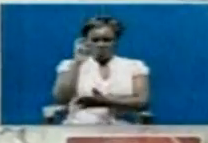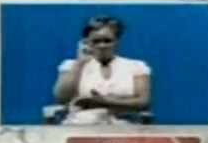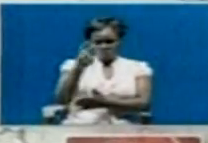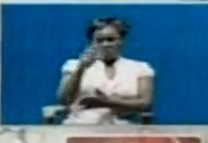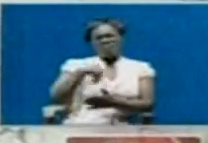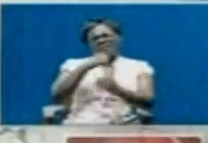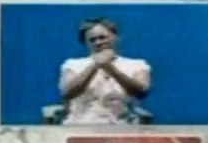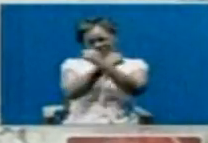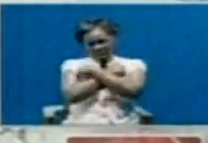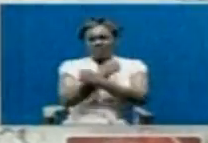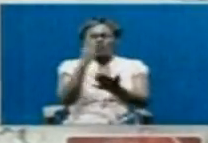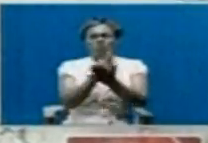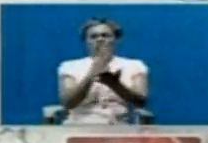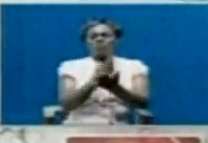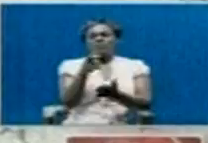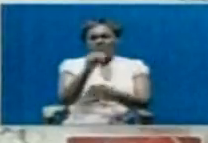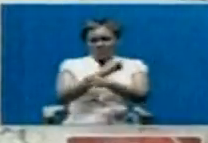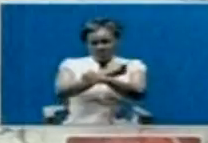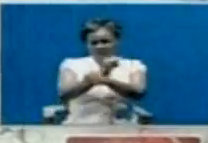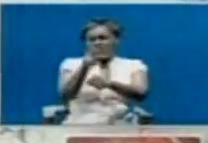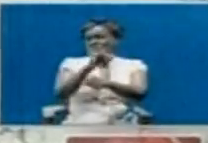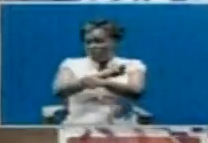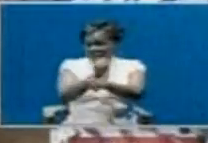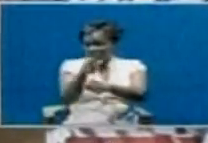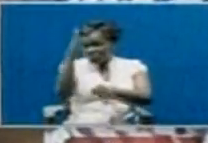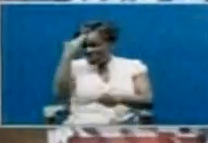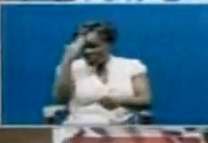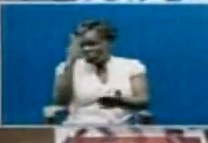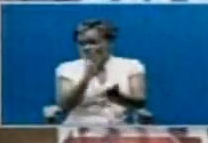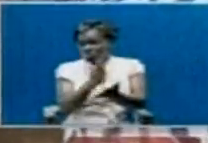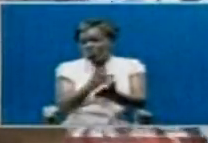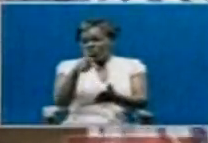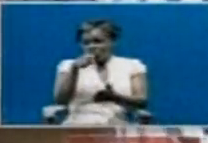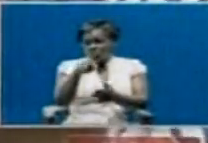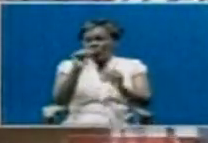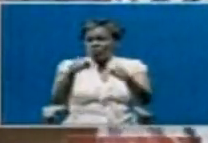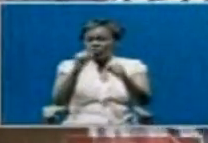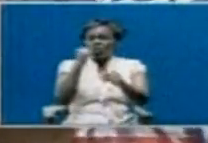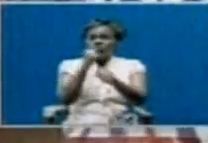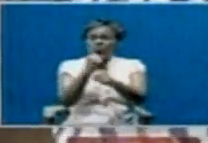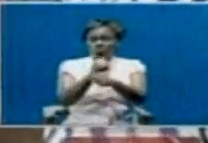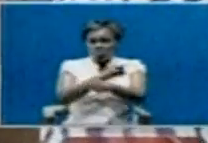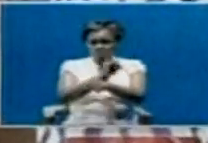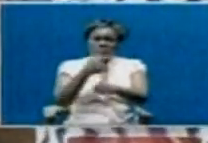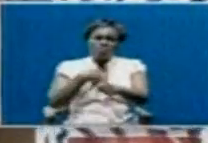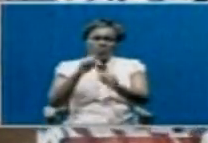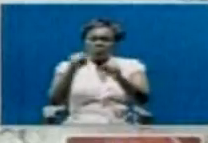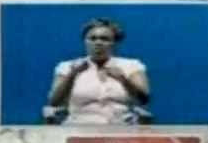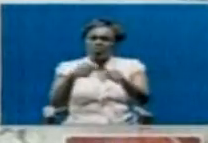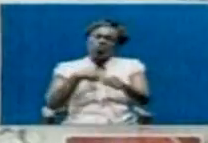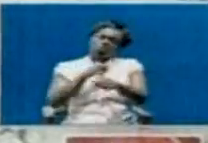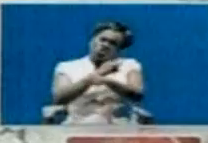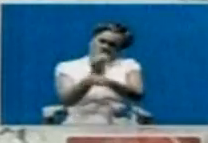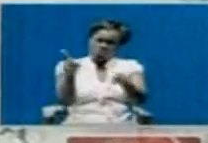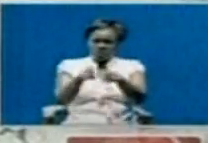And I love that. Yeah. It's artistic. You're an artist, you know? Really? Yes, you can do art with your, you know. I wish I could draw like you, though. I wish I could draw. And